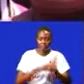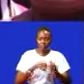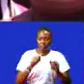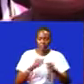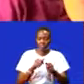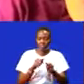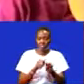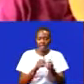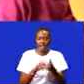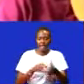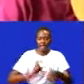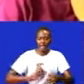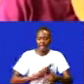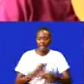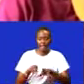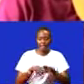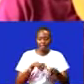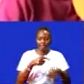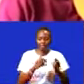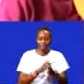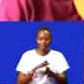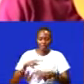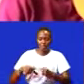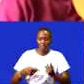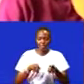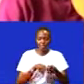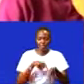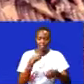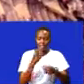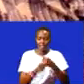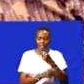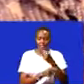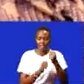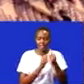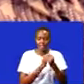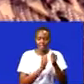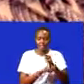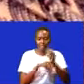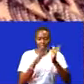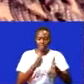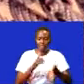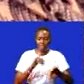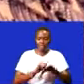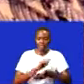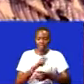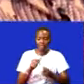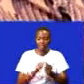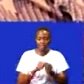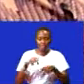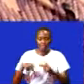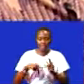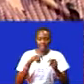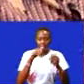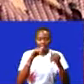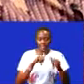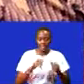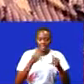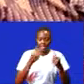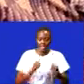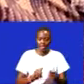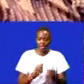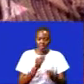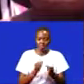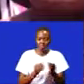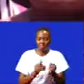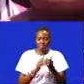guide wakaka waran the party. Kose Fred ento nyiso joera magu kweth ODM, ni duon bura no podo tegno, kubedo ni ogai mar ODM